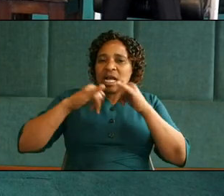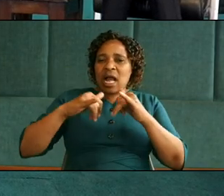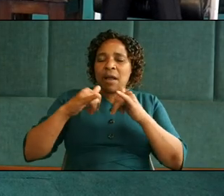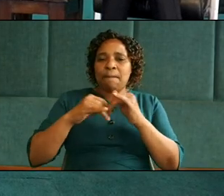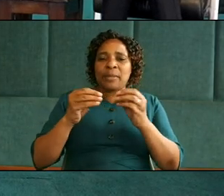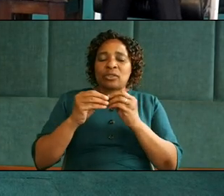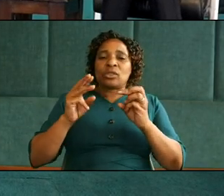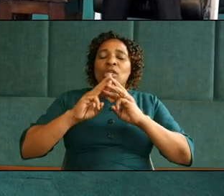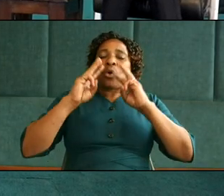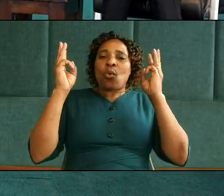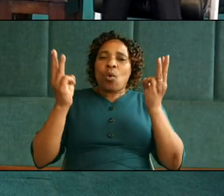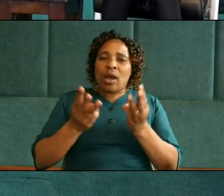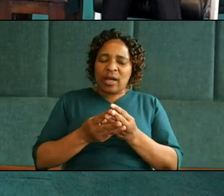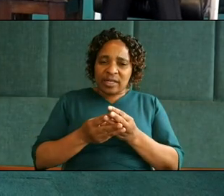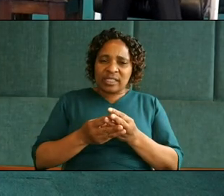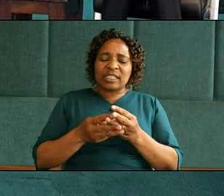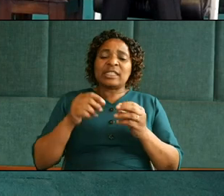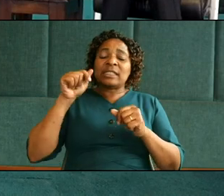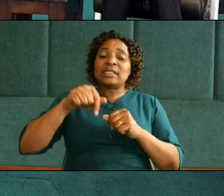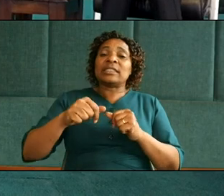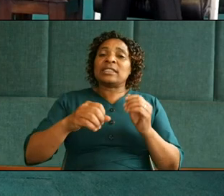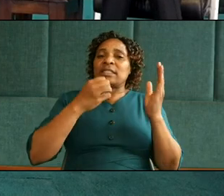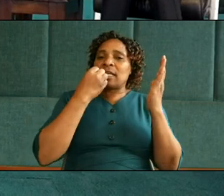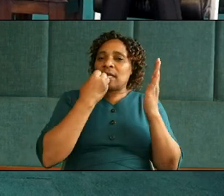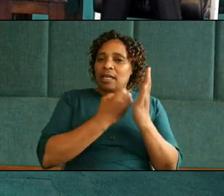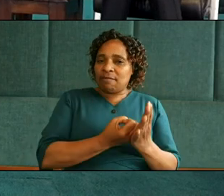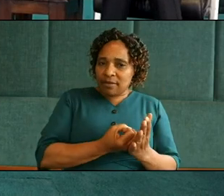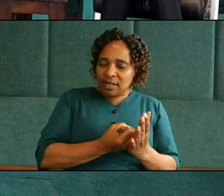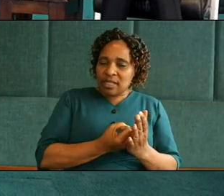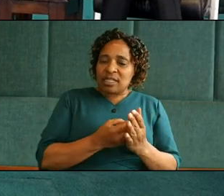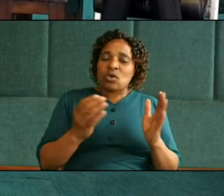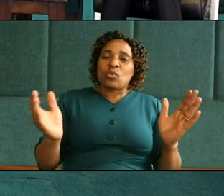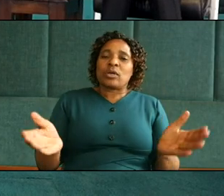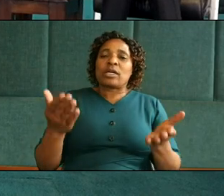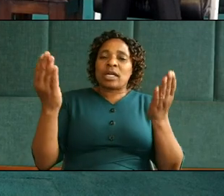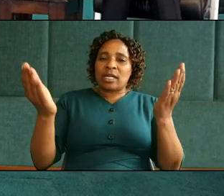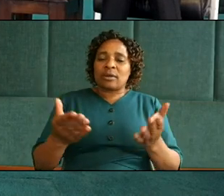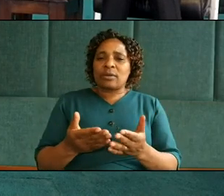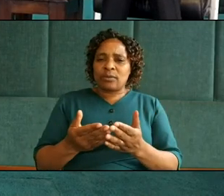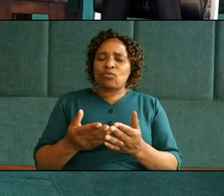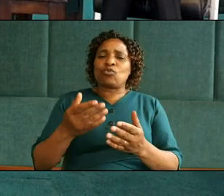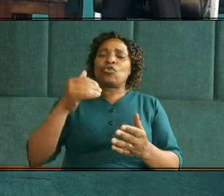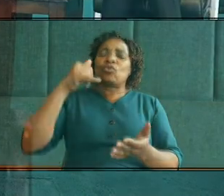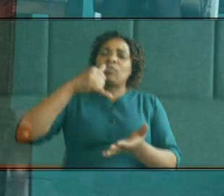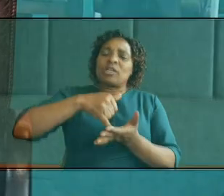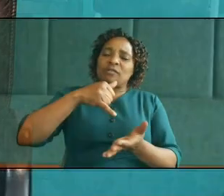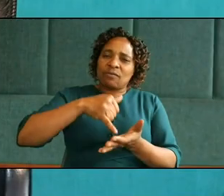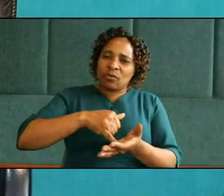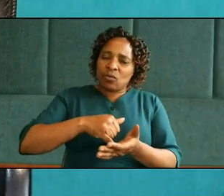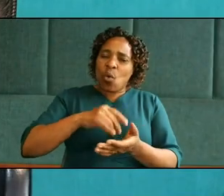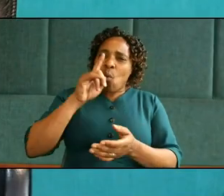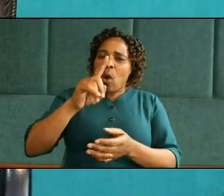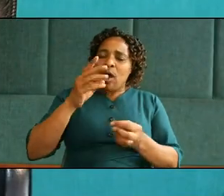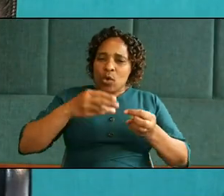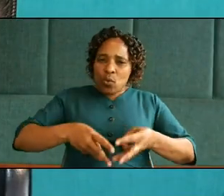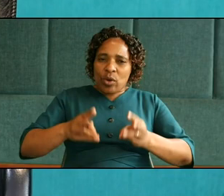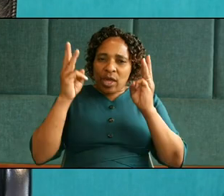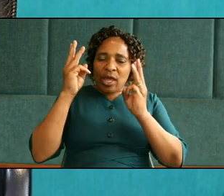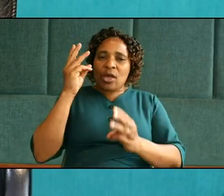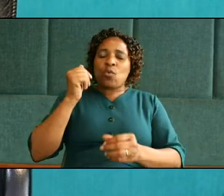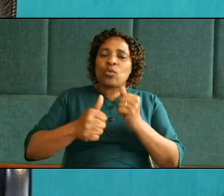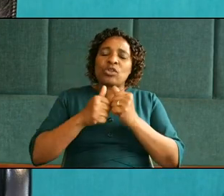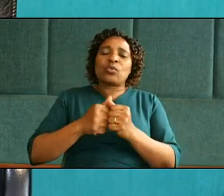meetings worldwide, it is evident that we are being encouraged to get involved. So one way in which we